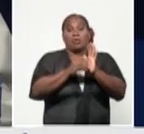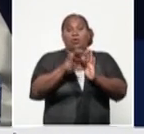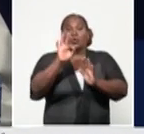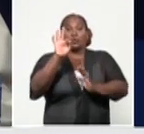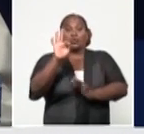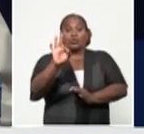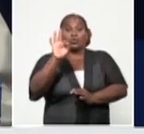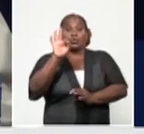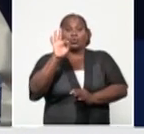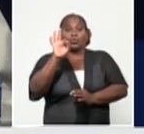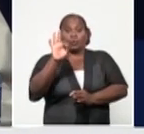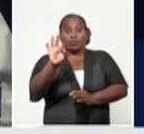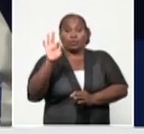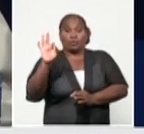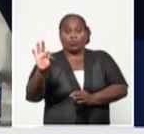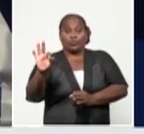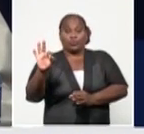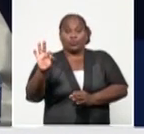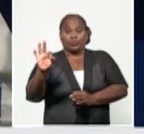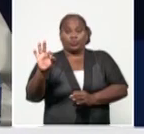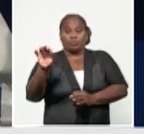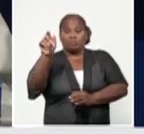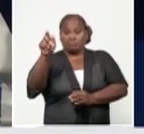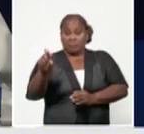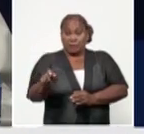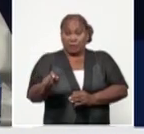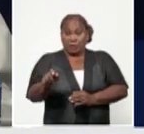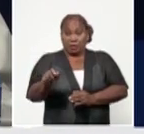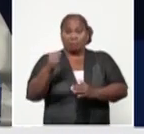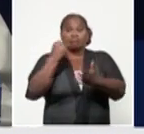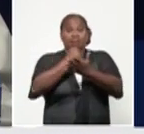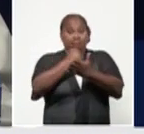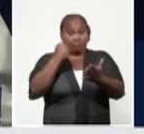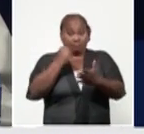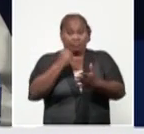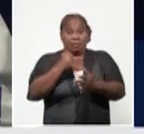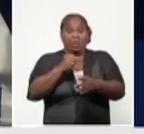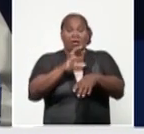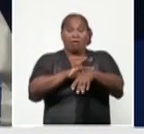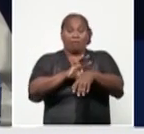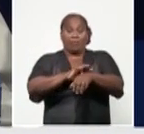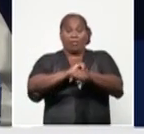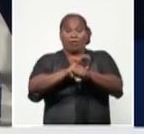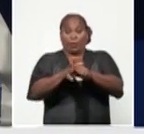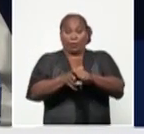2,888 people who have been diagnosed with the virus thus far in Cuba,